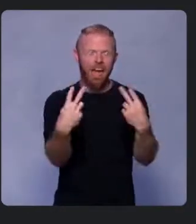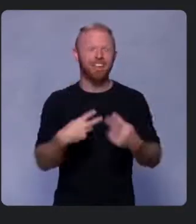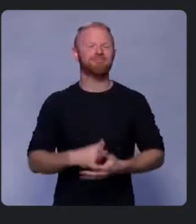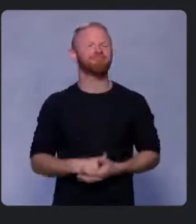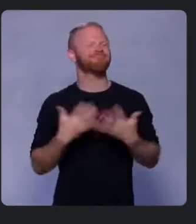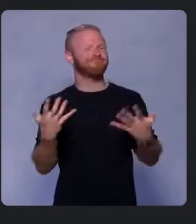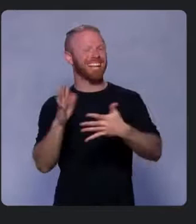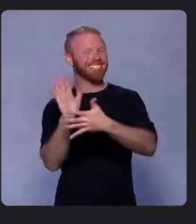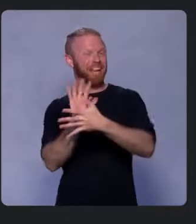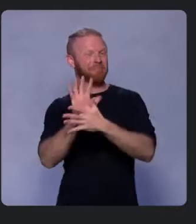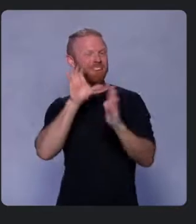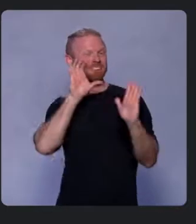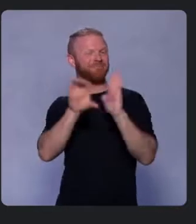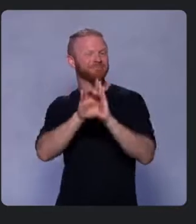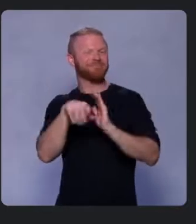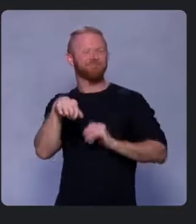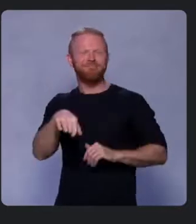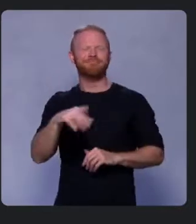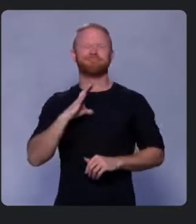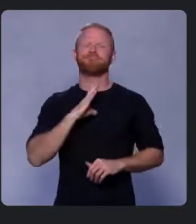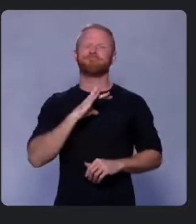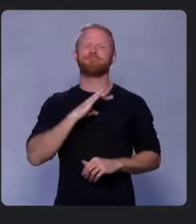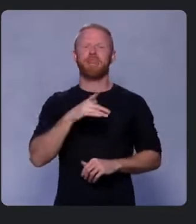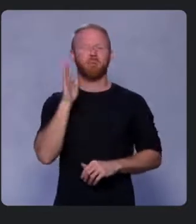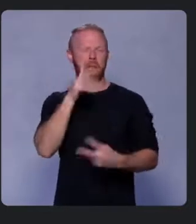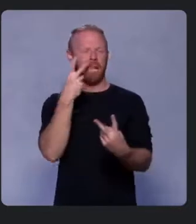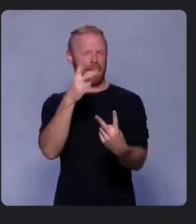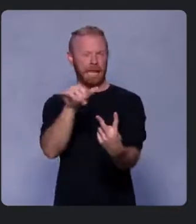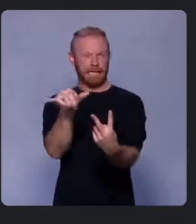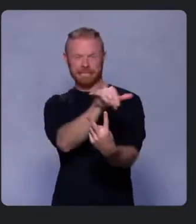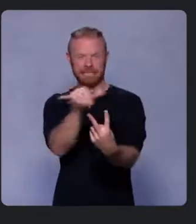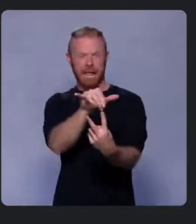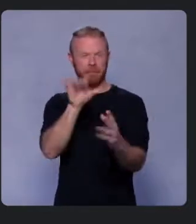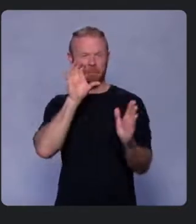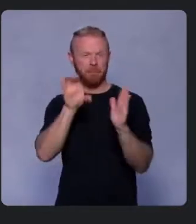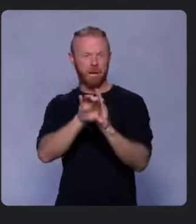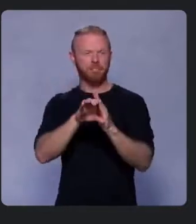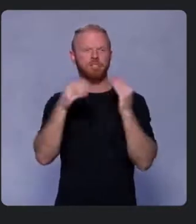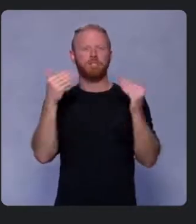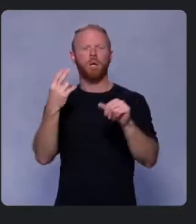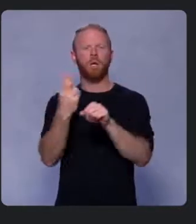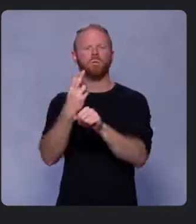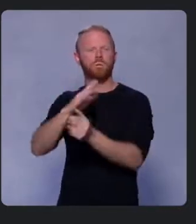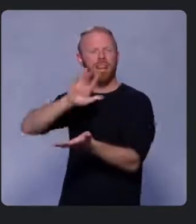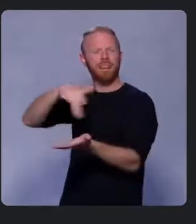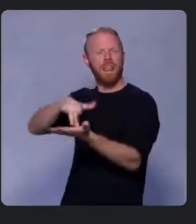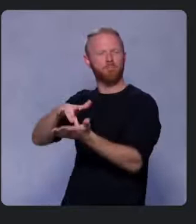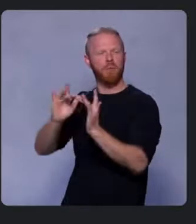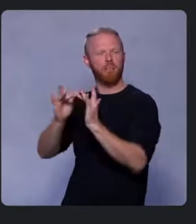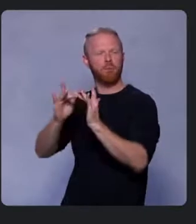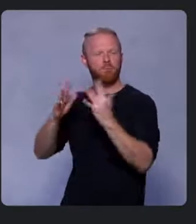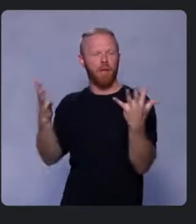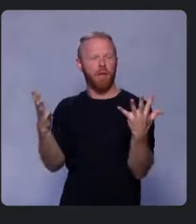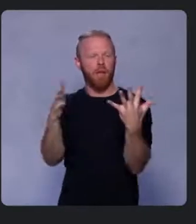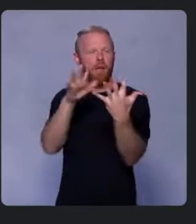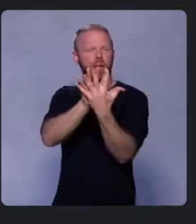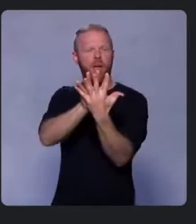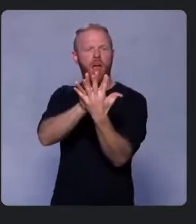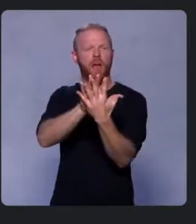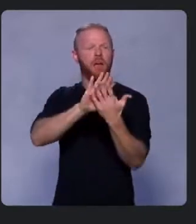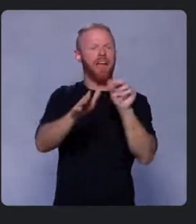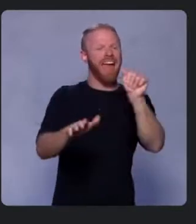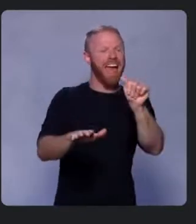Cinematic Moments will take these near duplicate images and use neural networks to synthesize the movement between image A and image